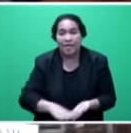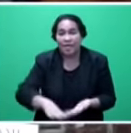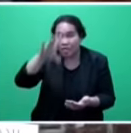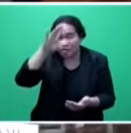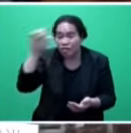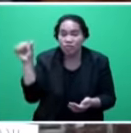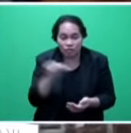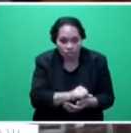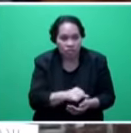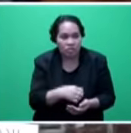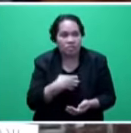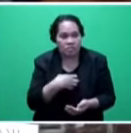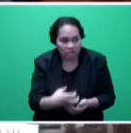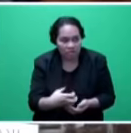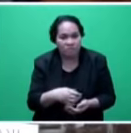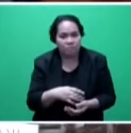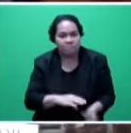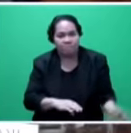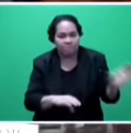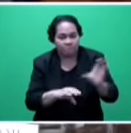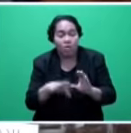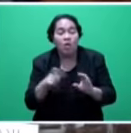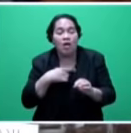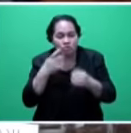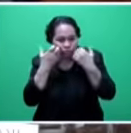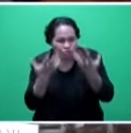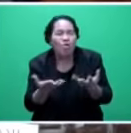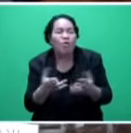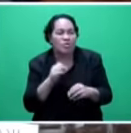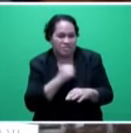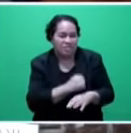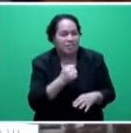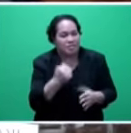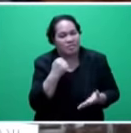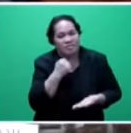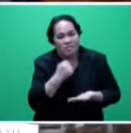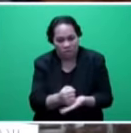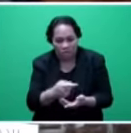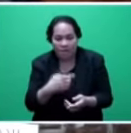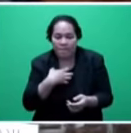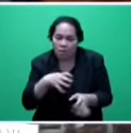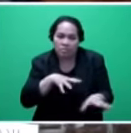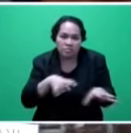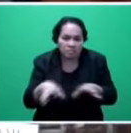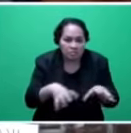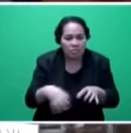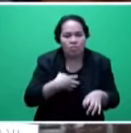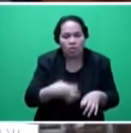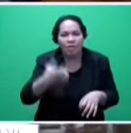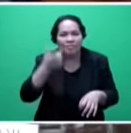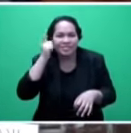increased drastically in this situation to reflect more support for activities to cater for new learning and teaching